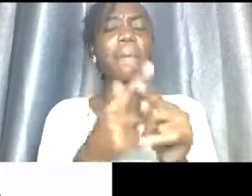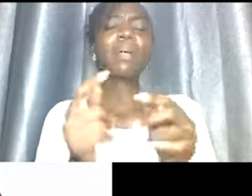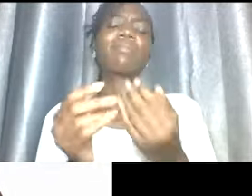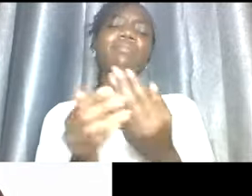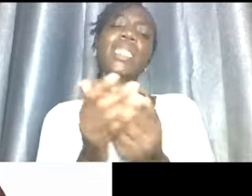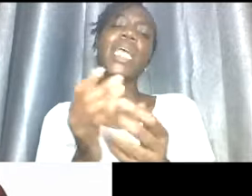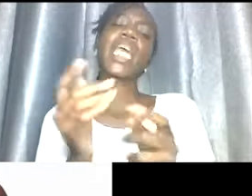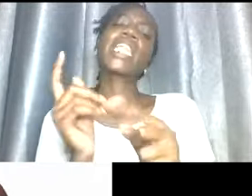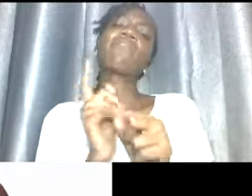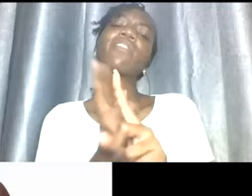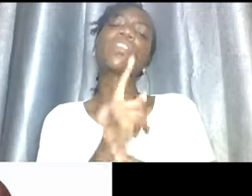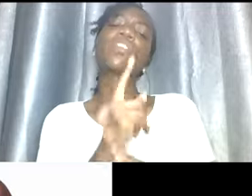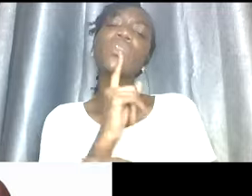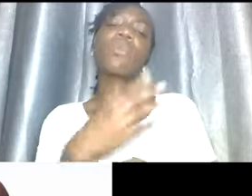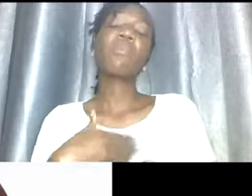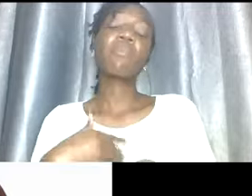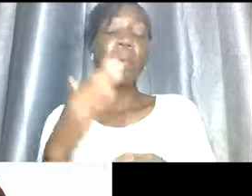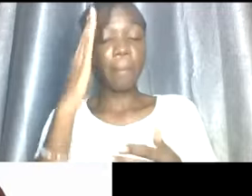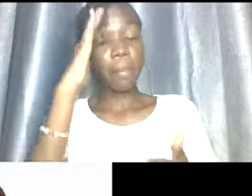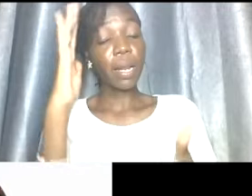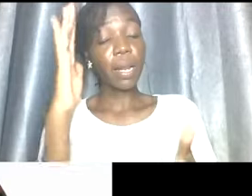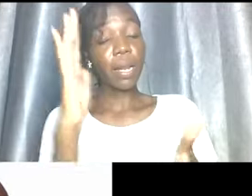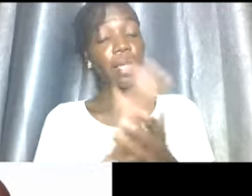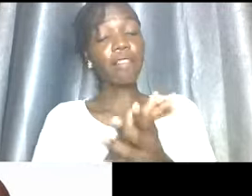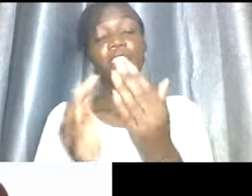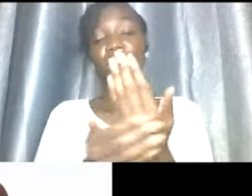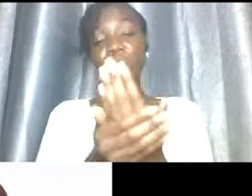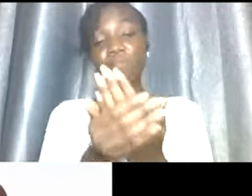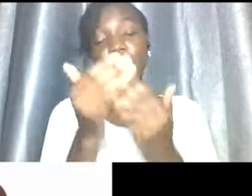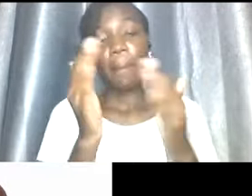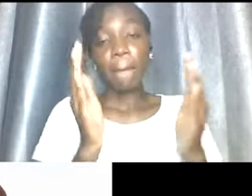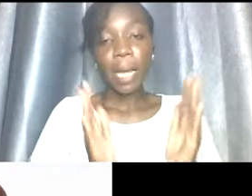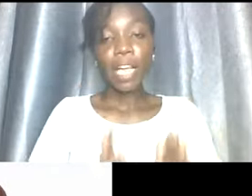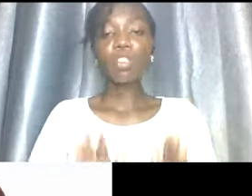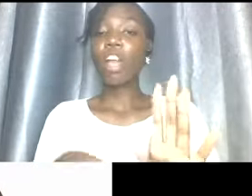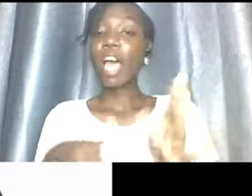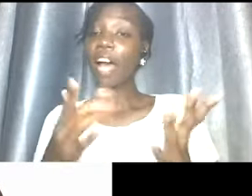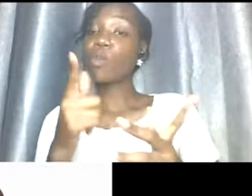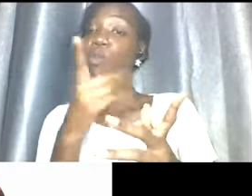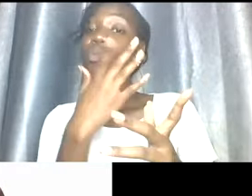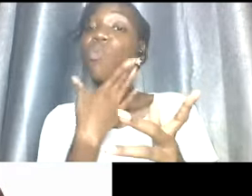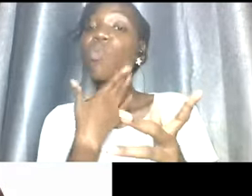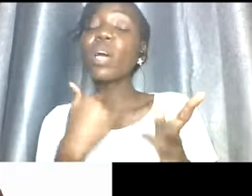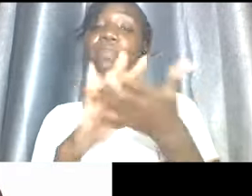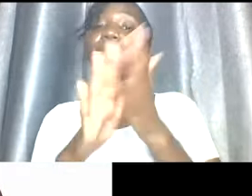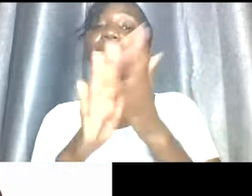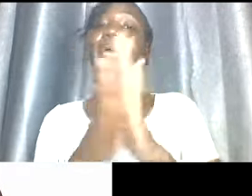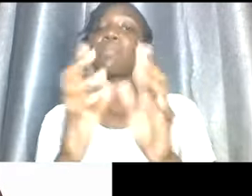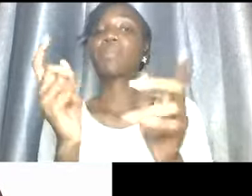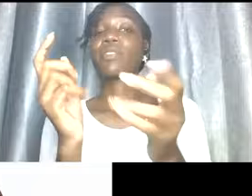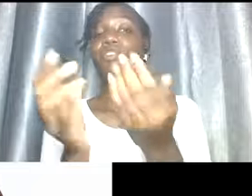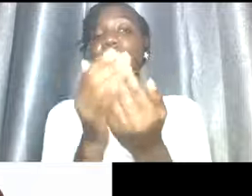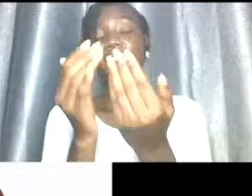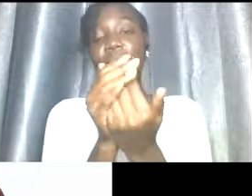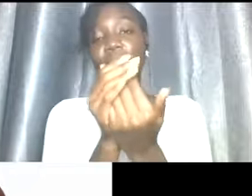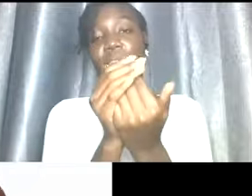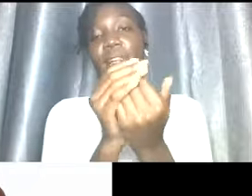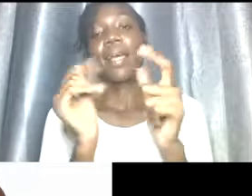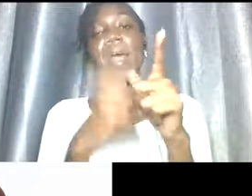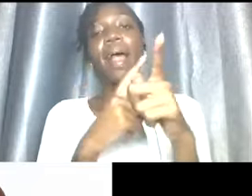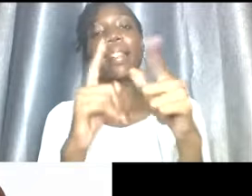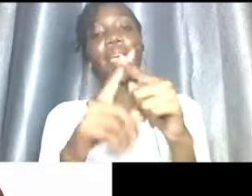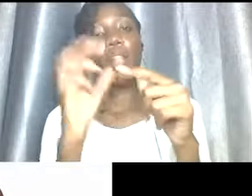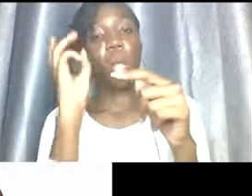I believe in treating persons the way they would want to be treated. That is very vital for the sustainability of